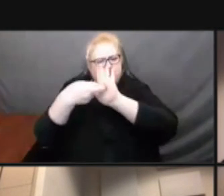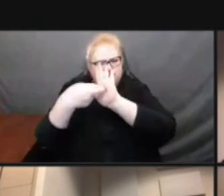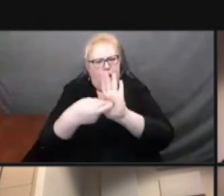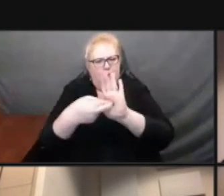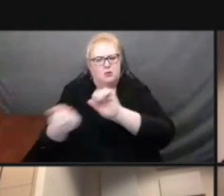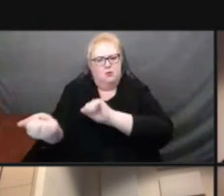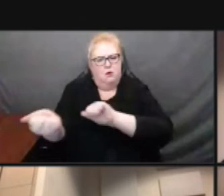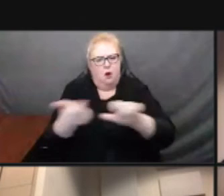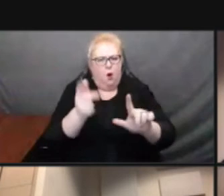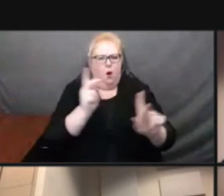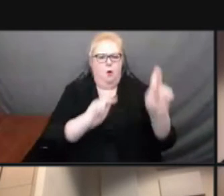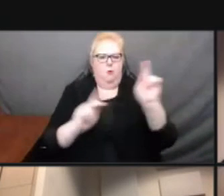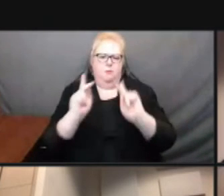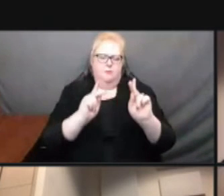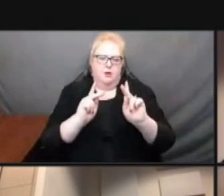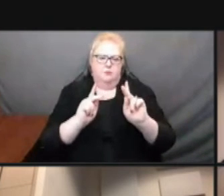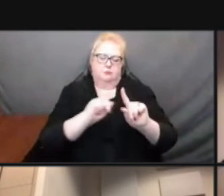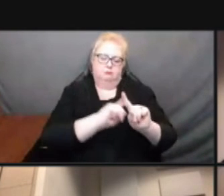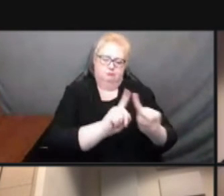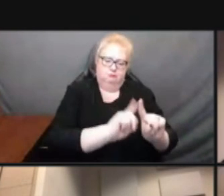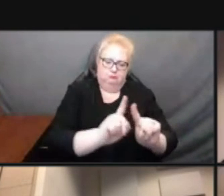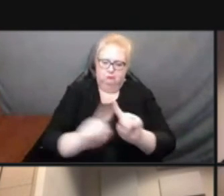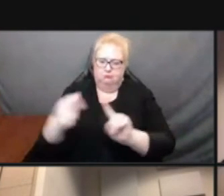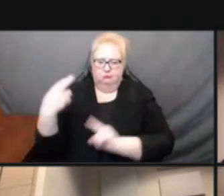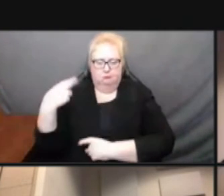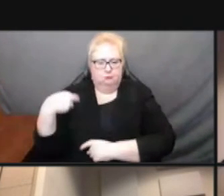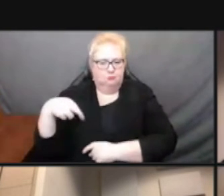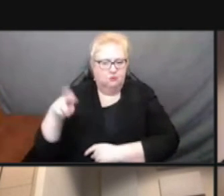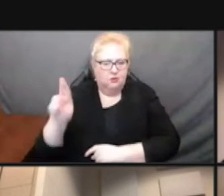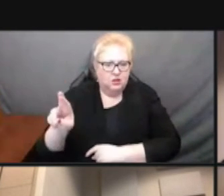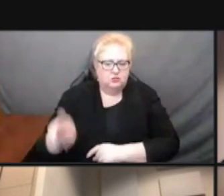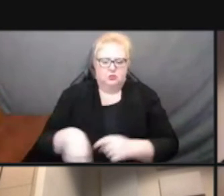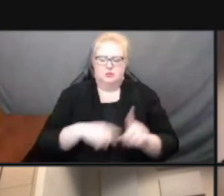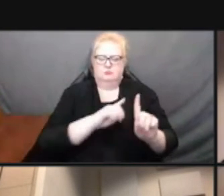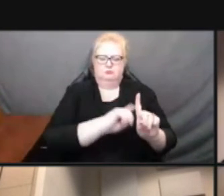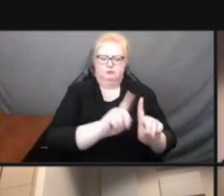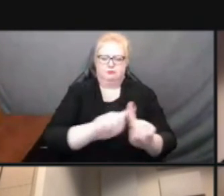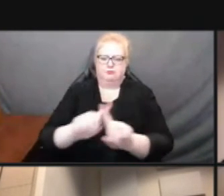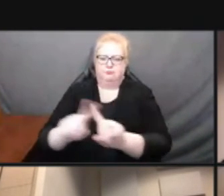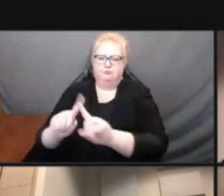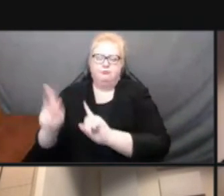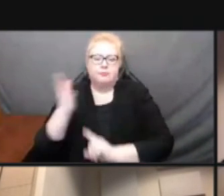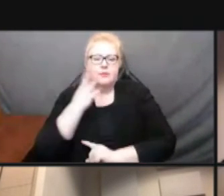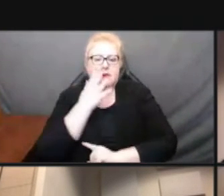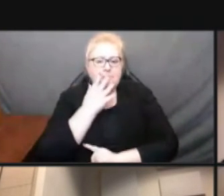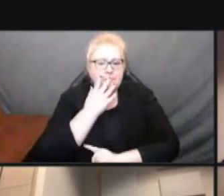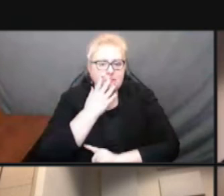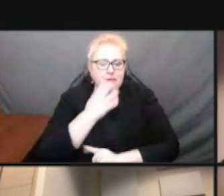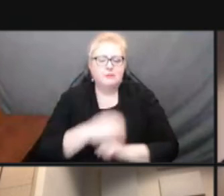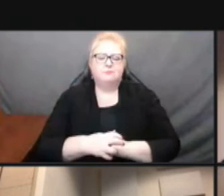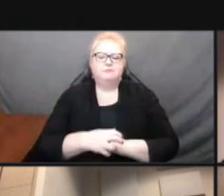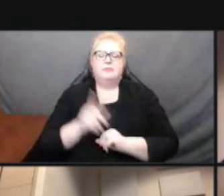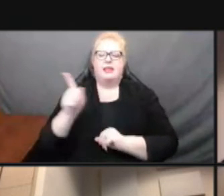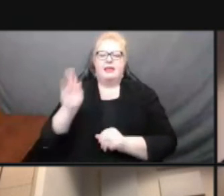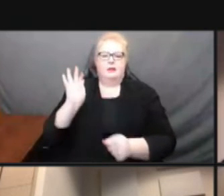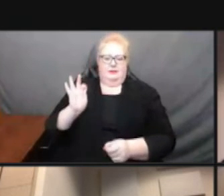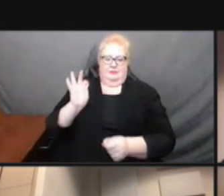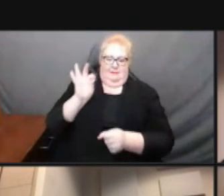all religions, of all colors, and he was elected by all of